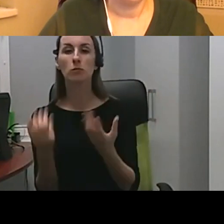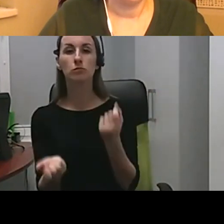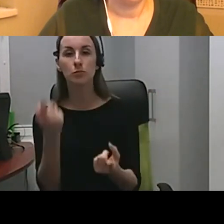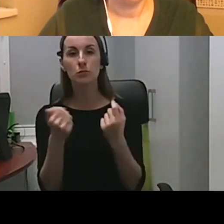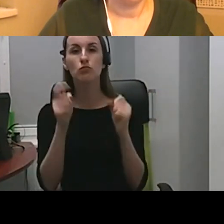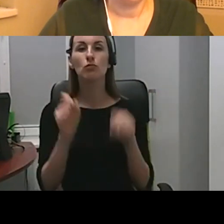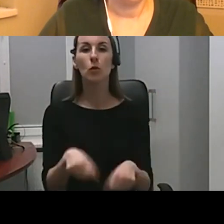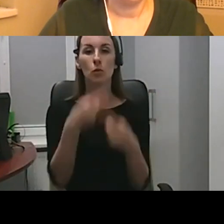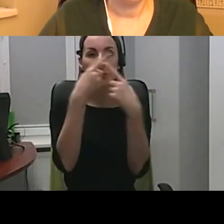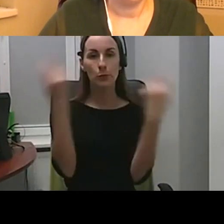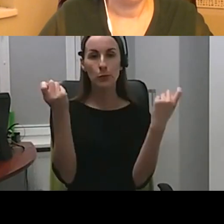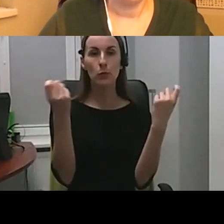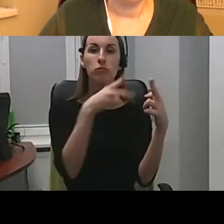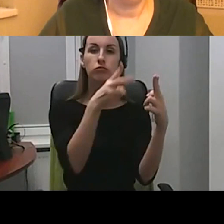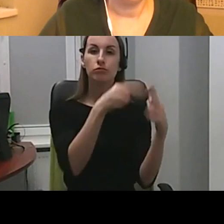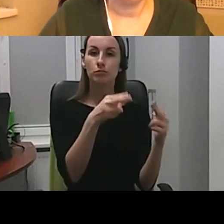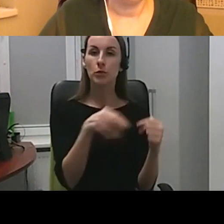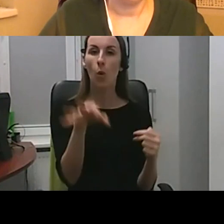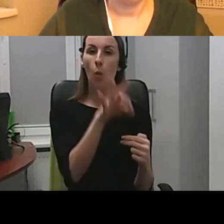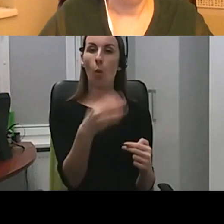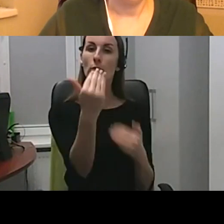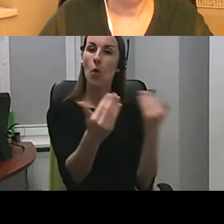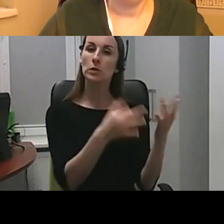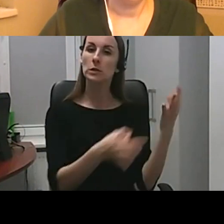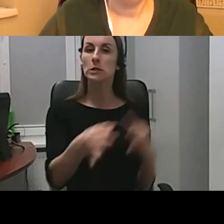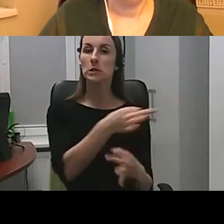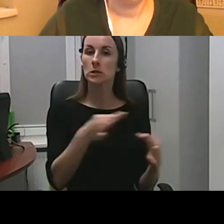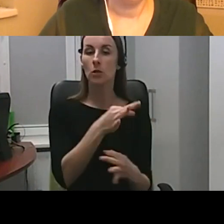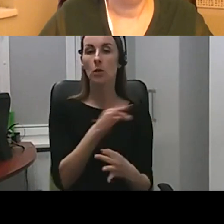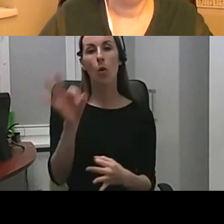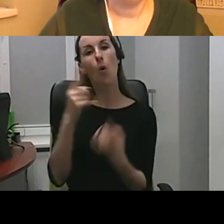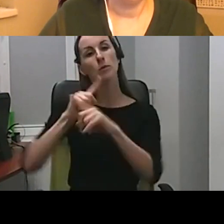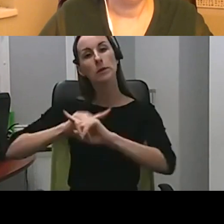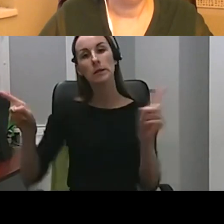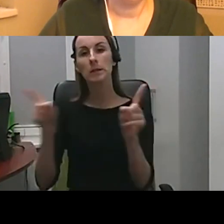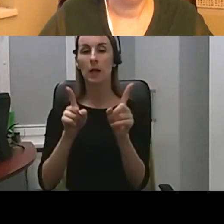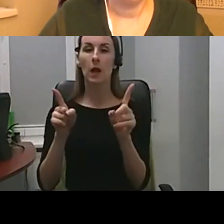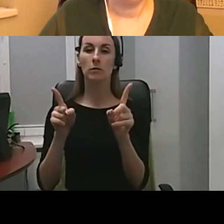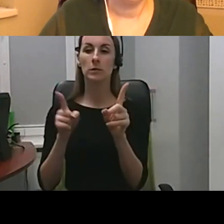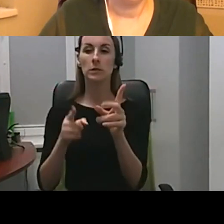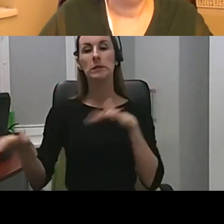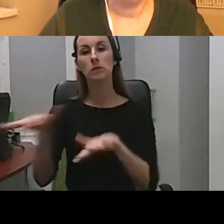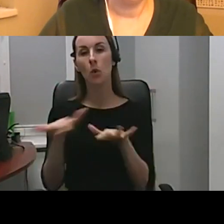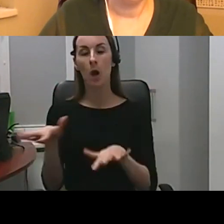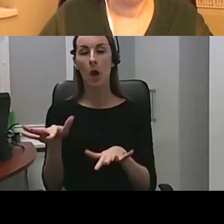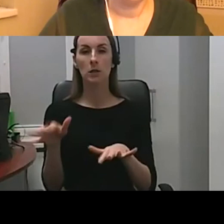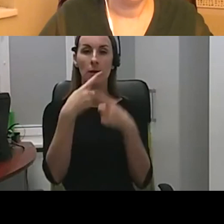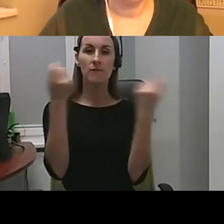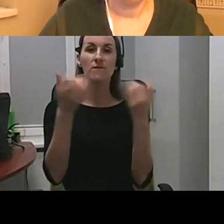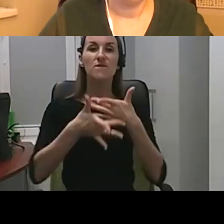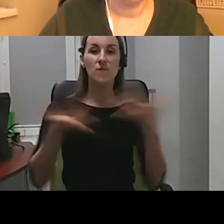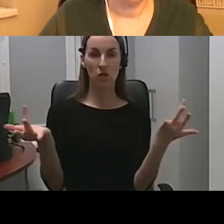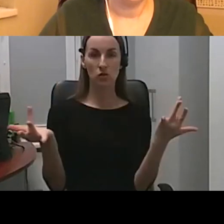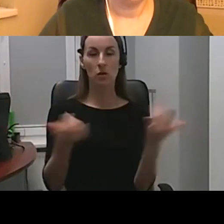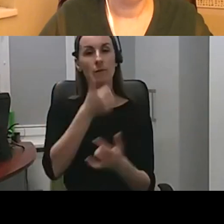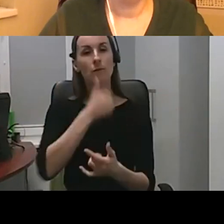or things that you are observing in Belarus. Publicity is also very, very important